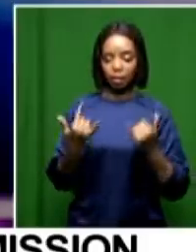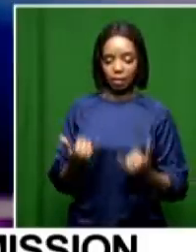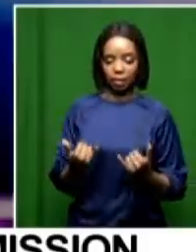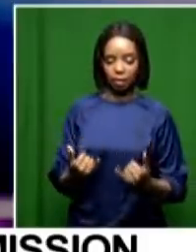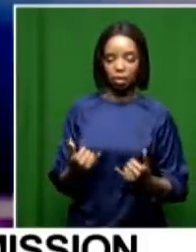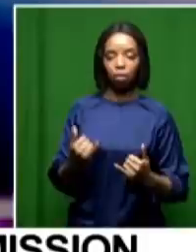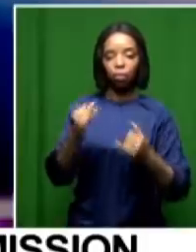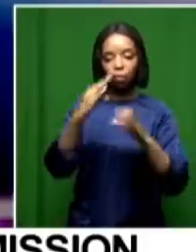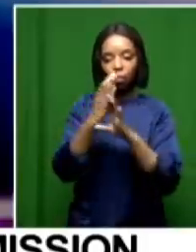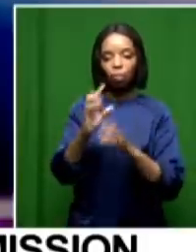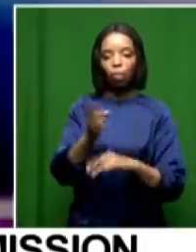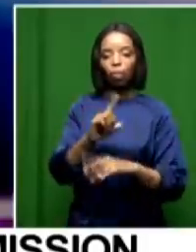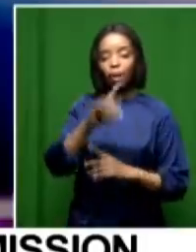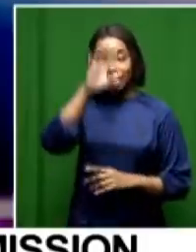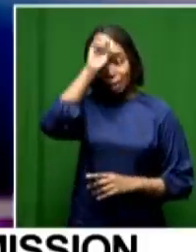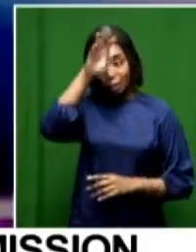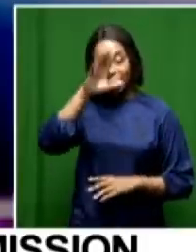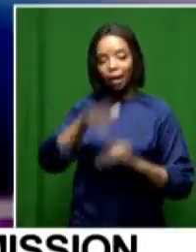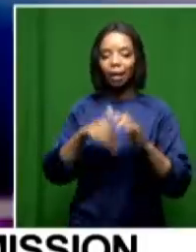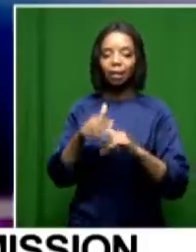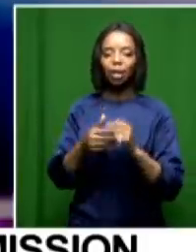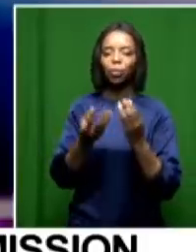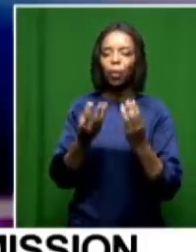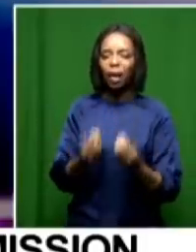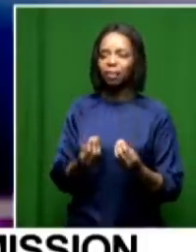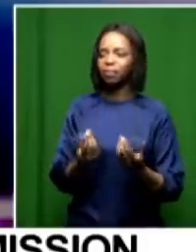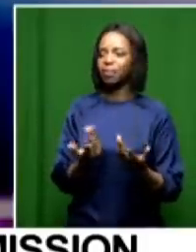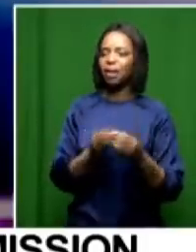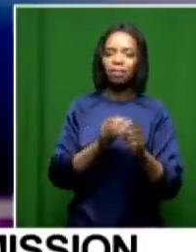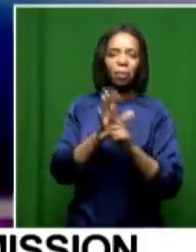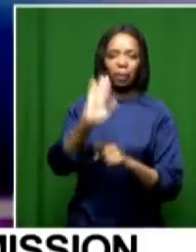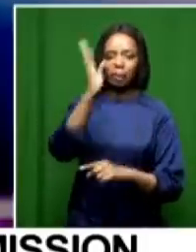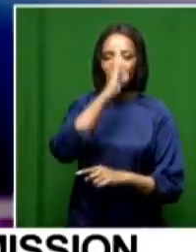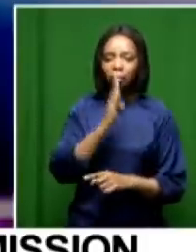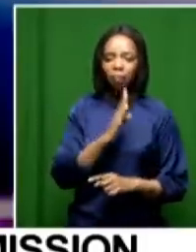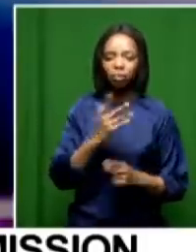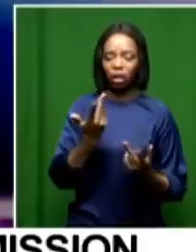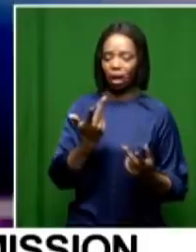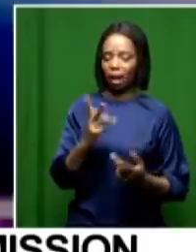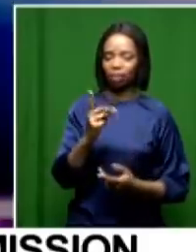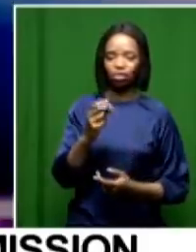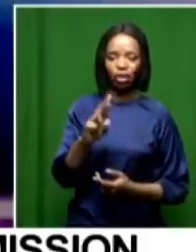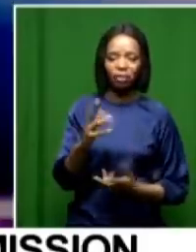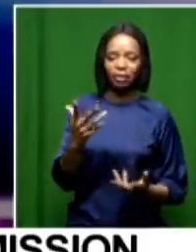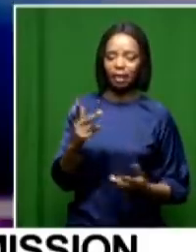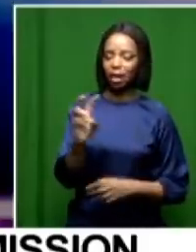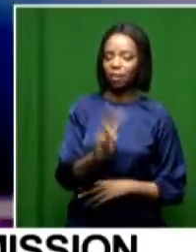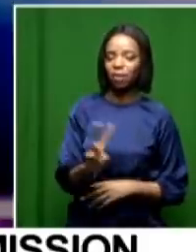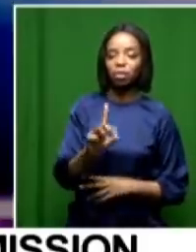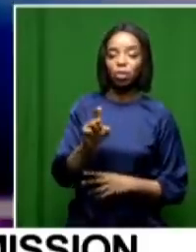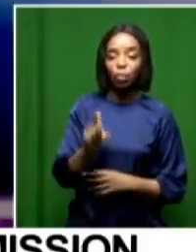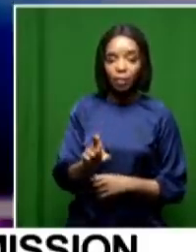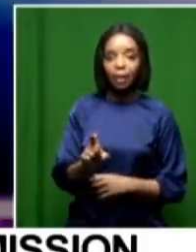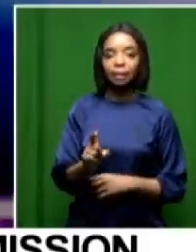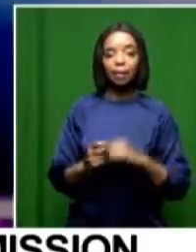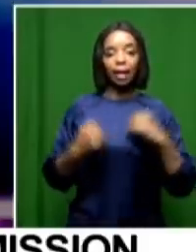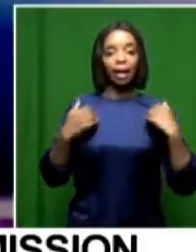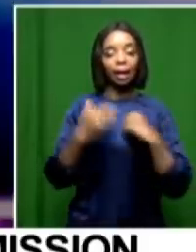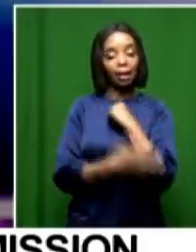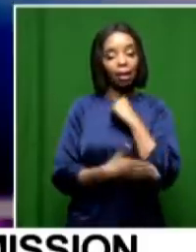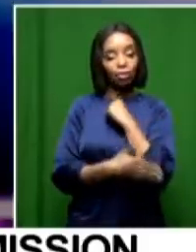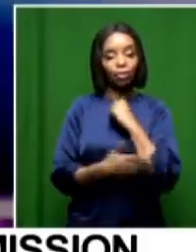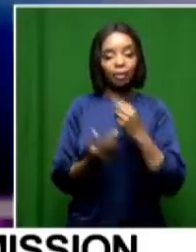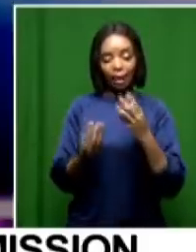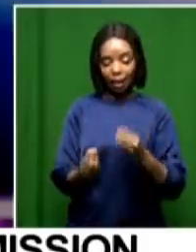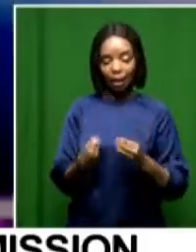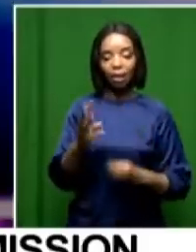of Glencore, I mean, to have influence in Venezuela, to have influence in Brazil, to have influence in the DRC, these are mineral-rich countries where billions and